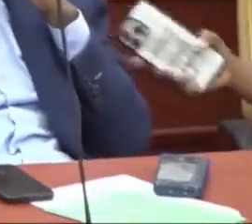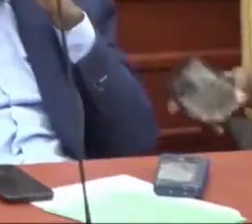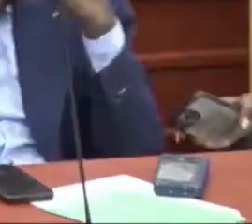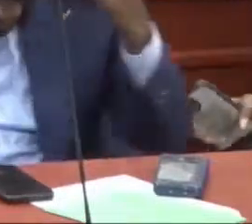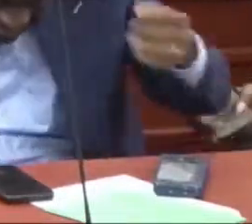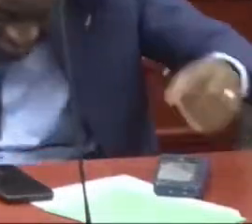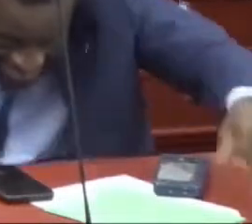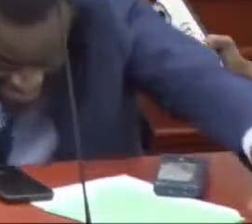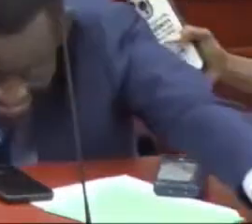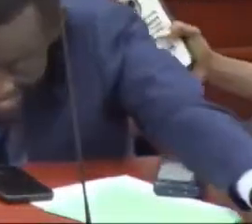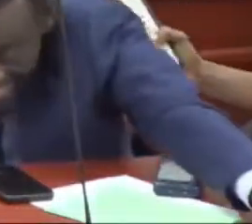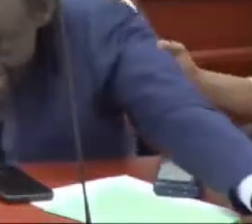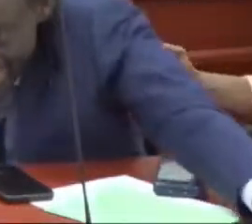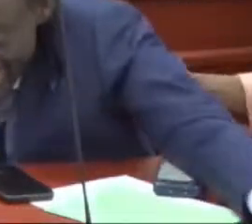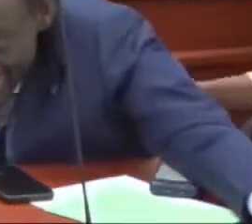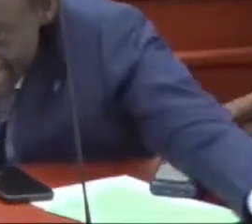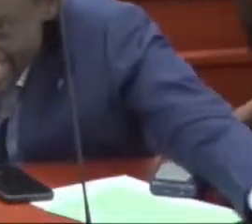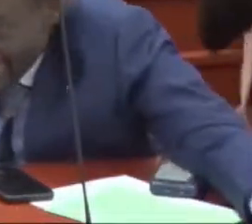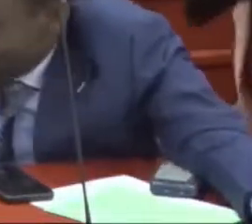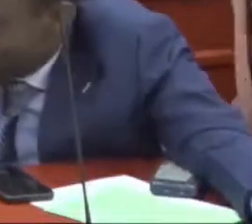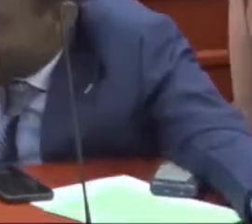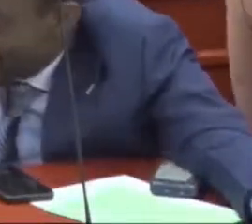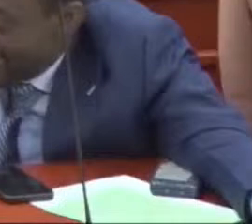Honorable members,